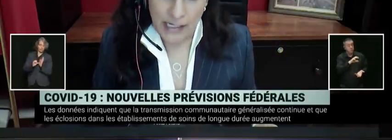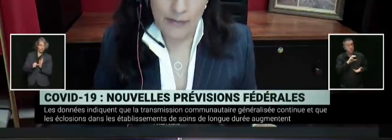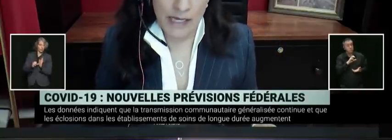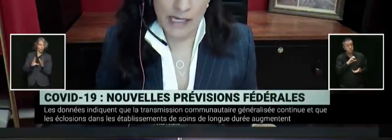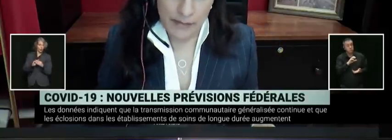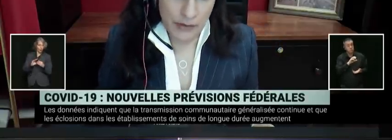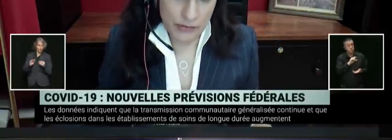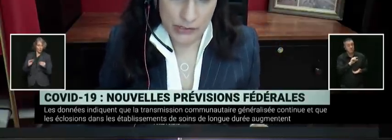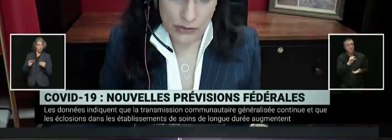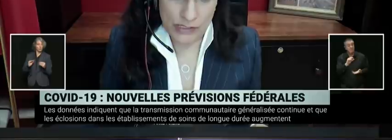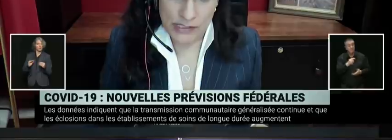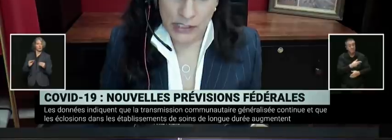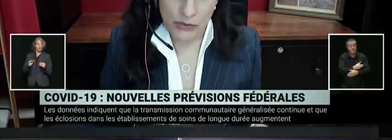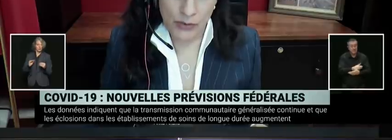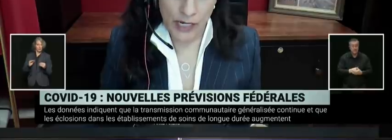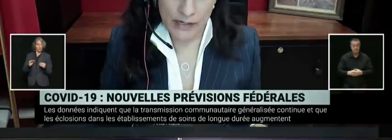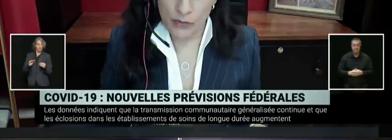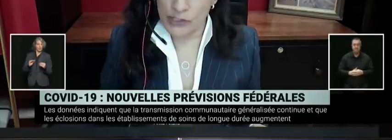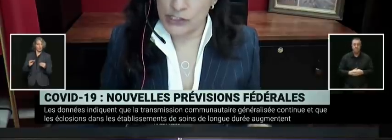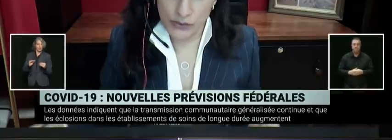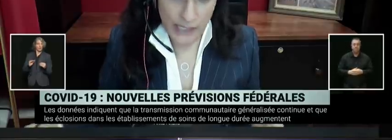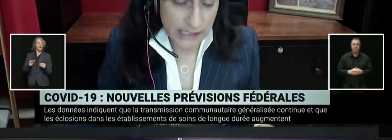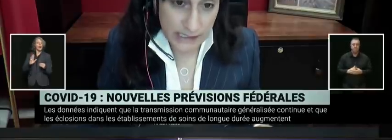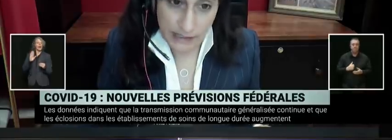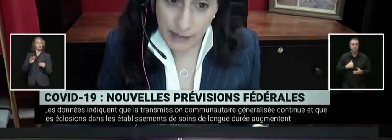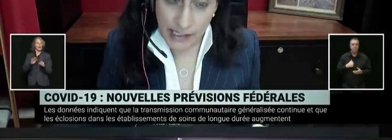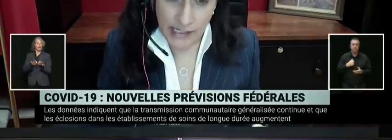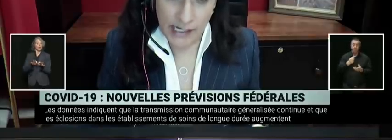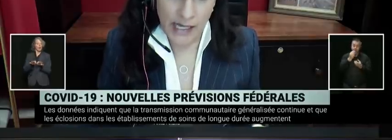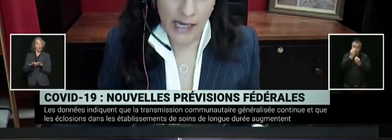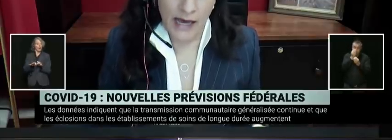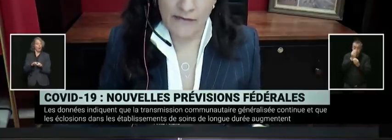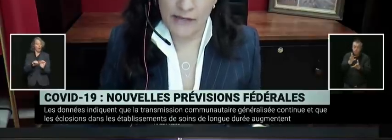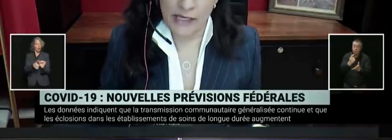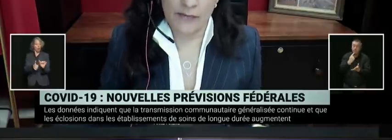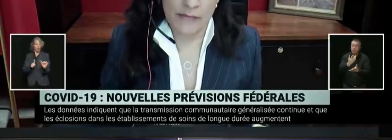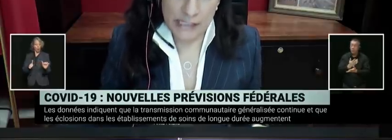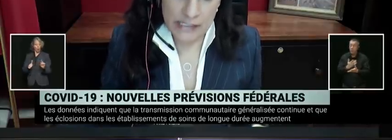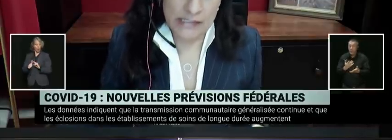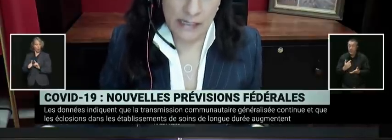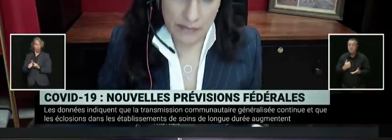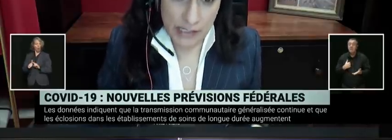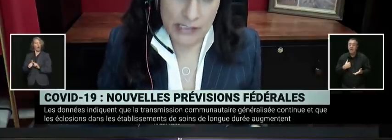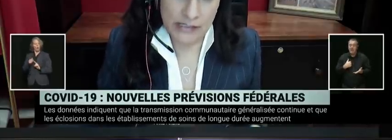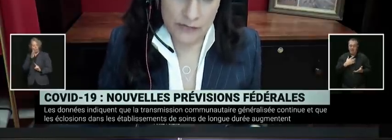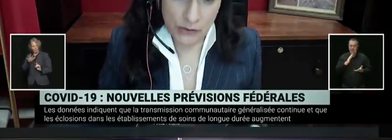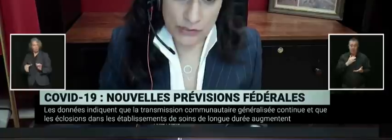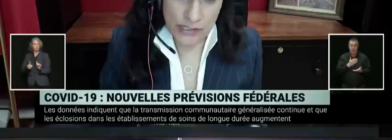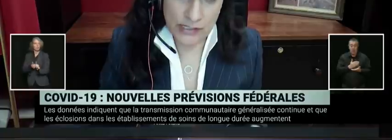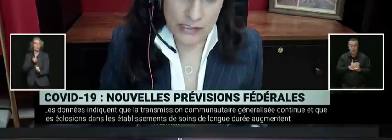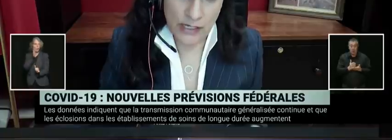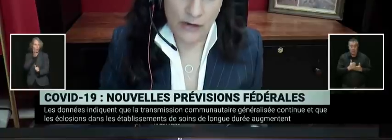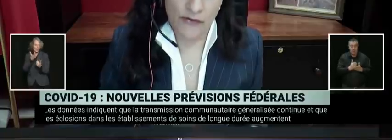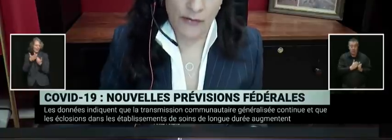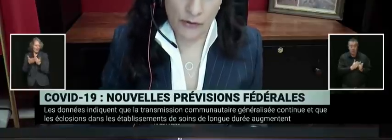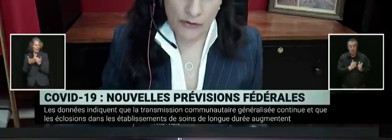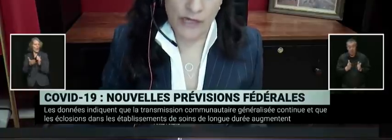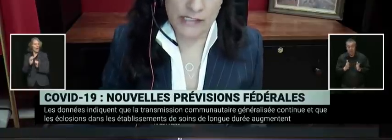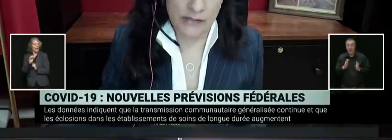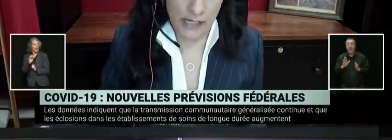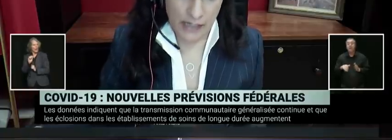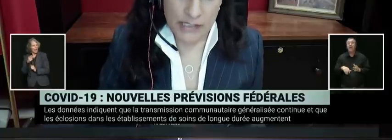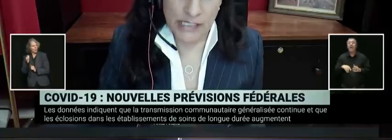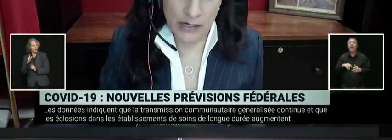anticipate making up those doses in Q1. We do anticipate having millions and millions of doses from